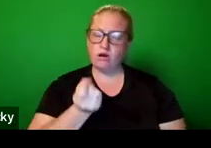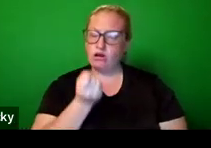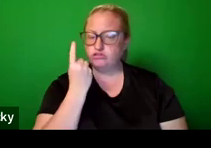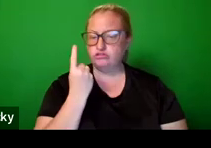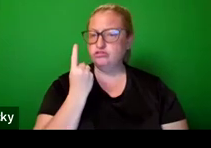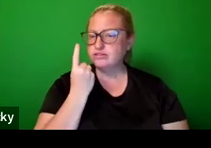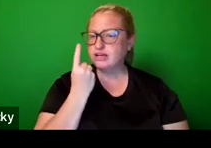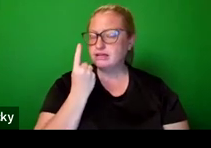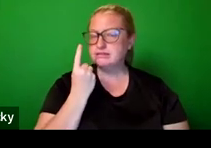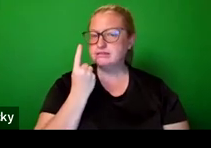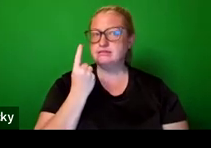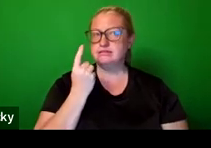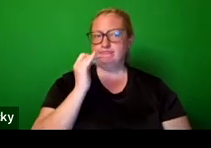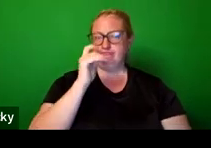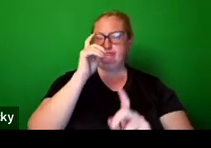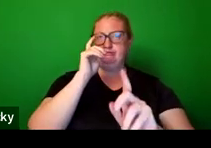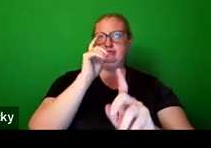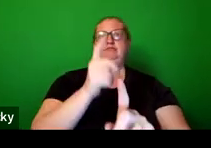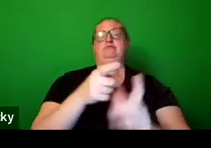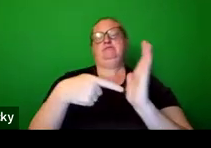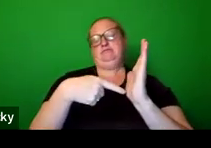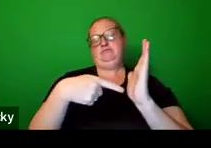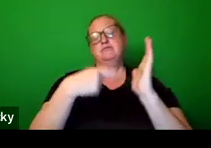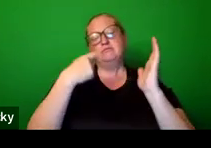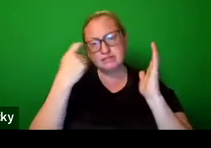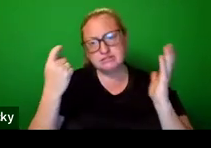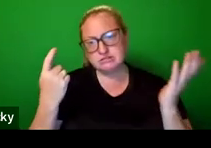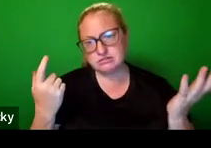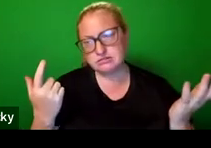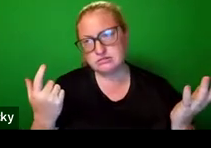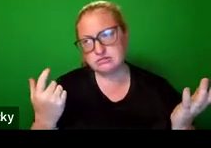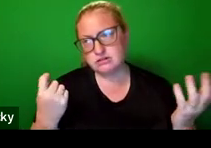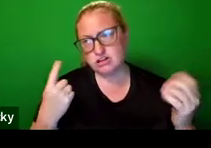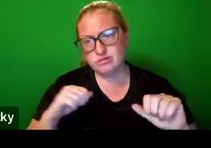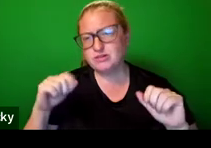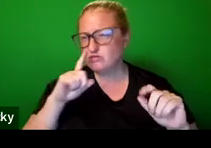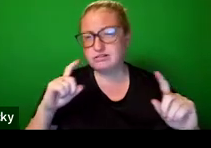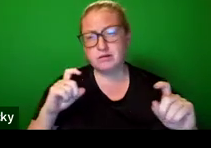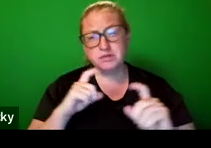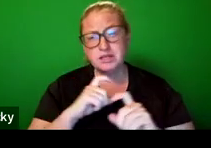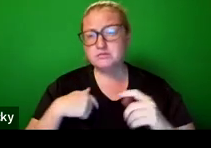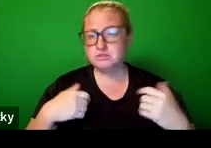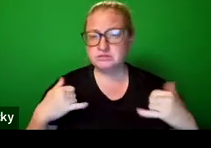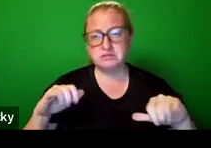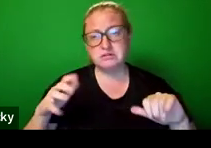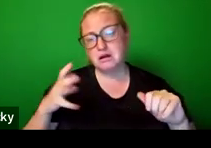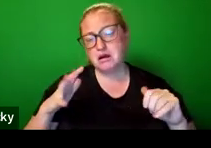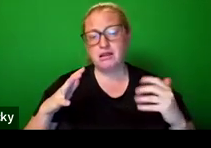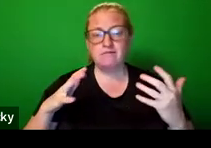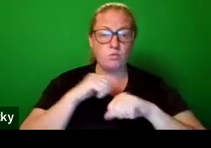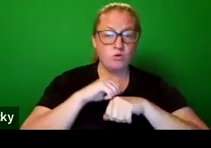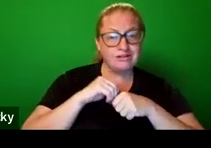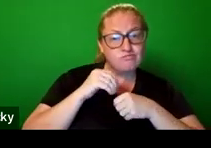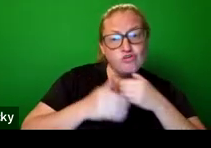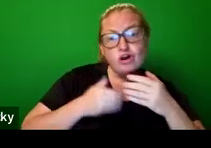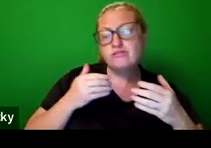of through line. And just because it's, you know, understandably very complex and we're still kind of work in progress, and,